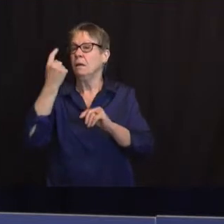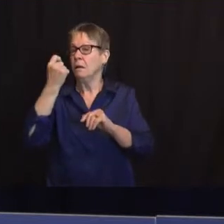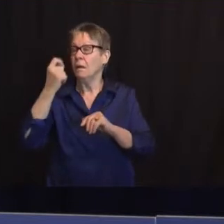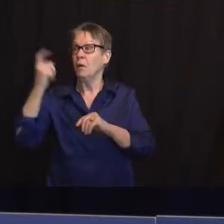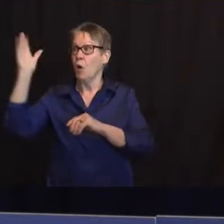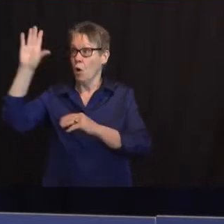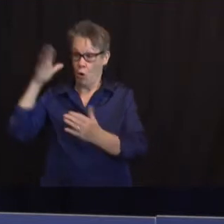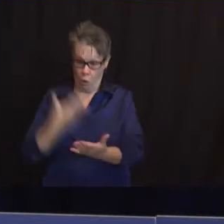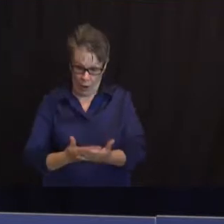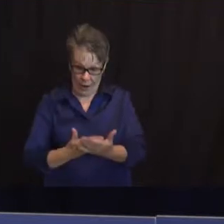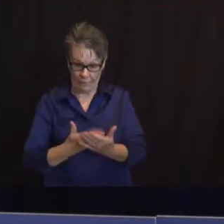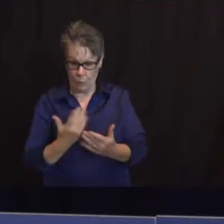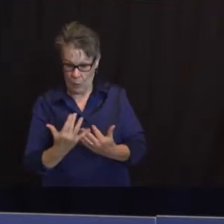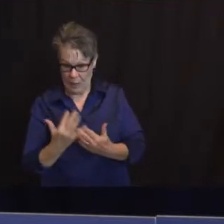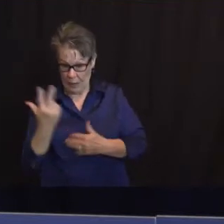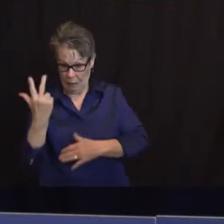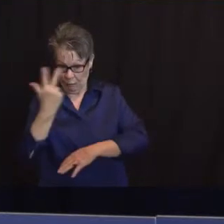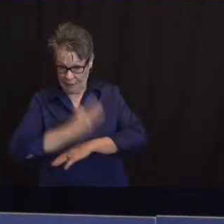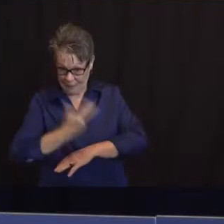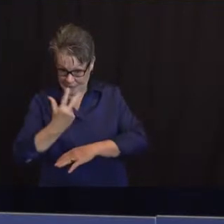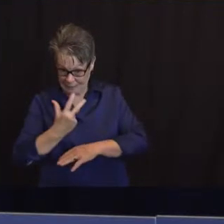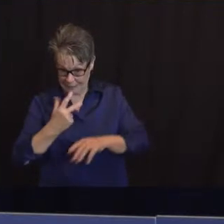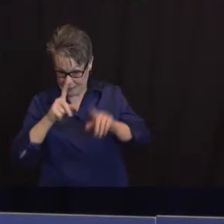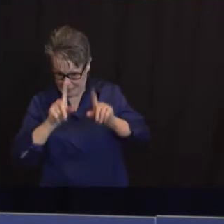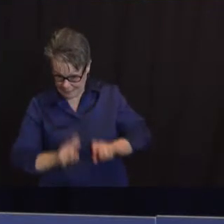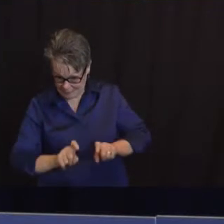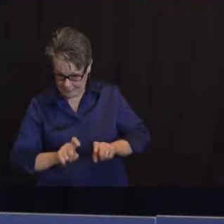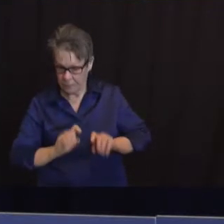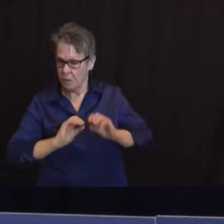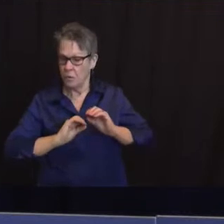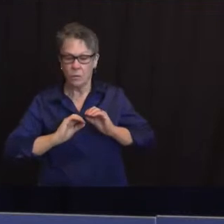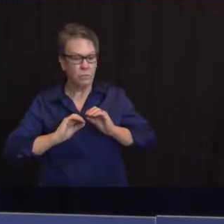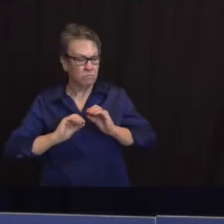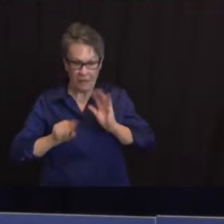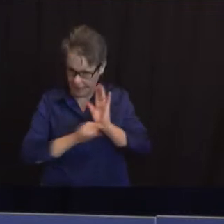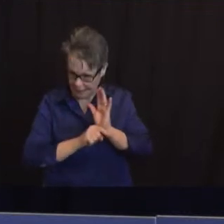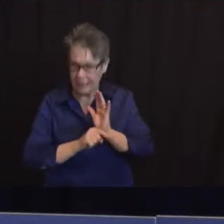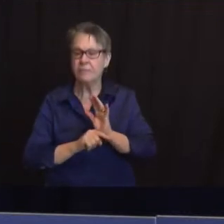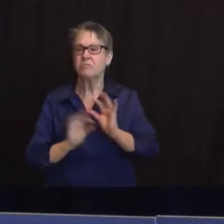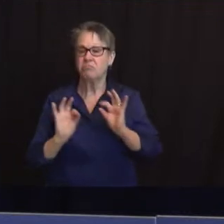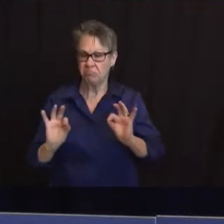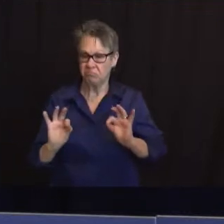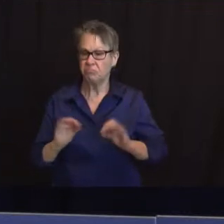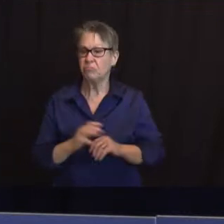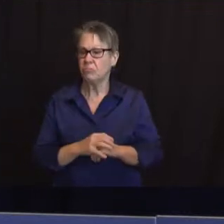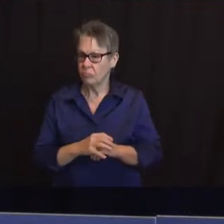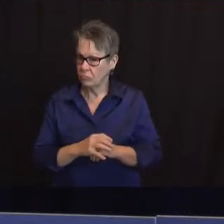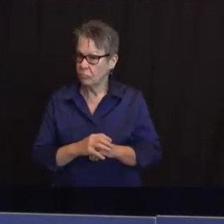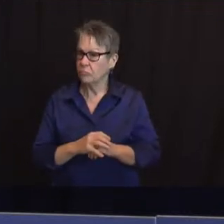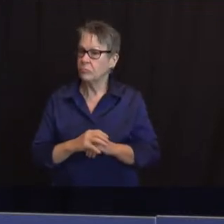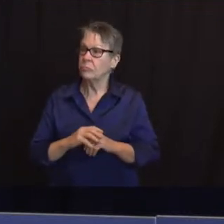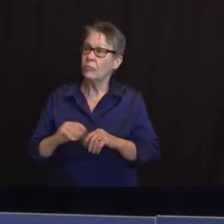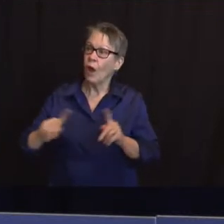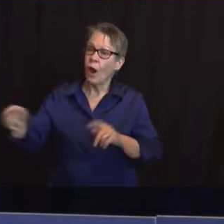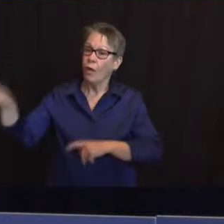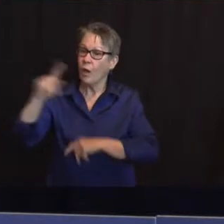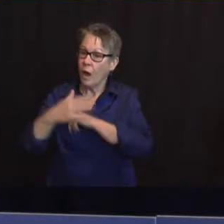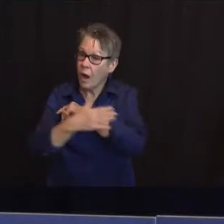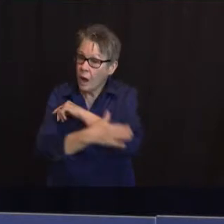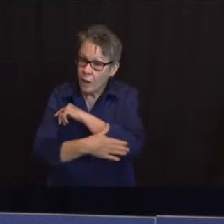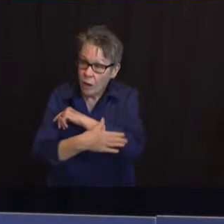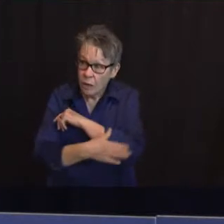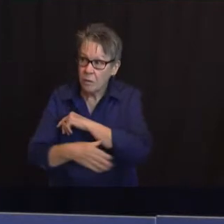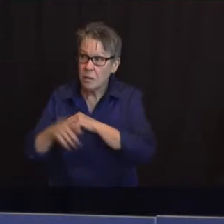a flight to the United States. And these travelers should be tested for COVID-19 3 to 5 days